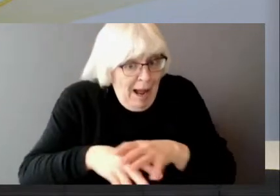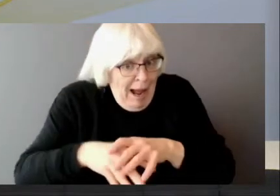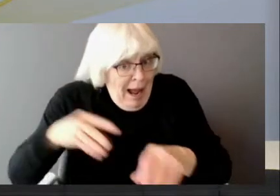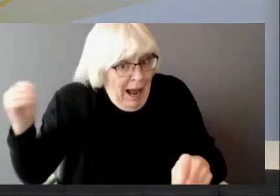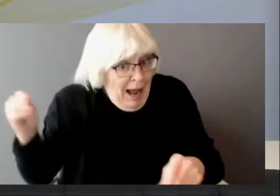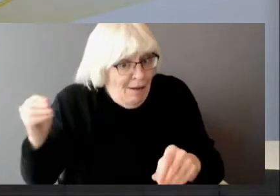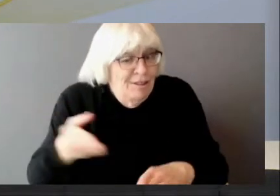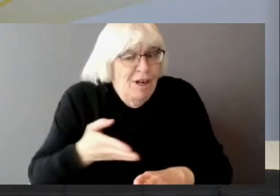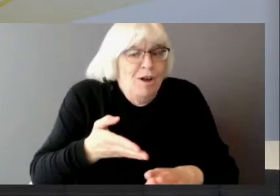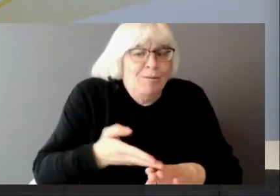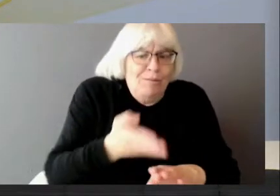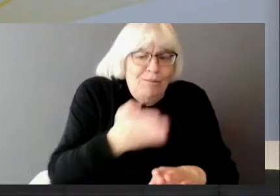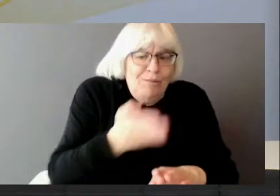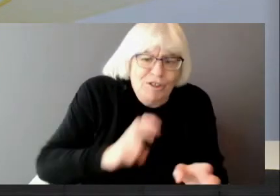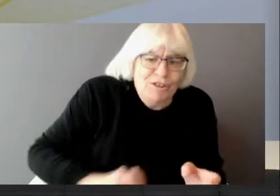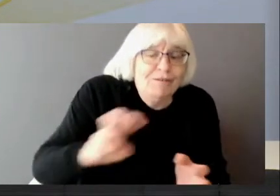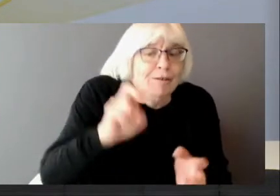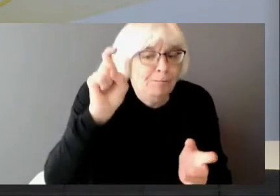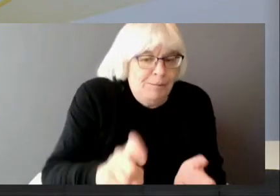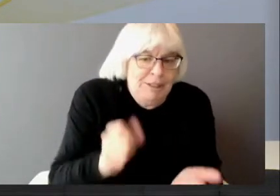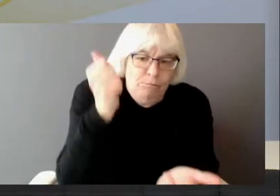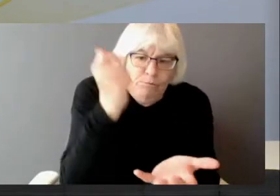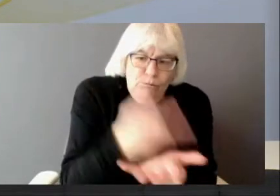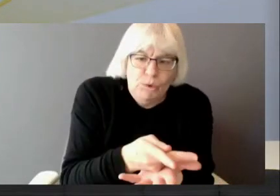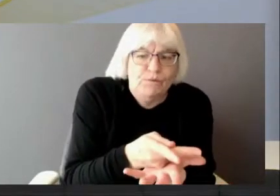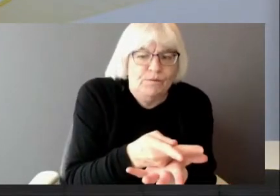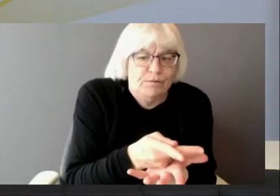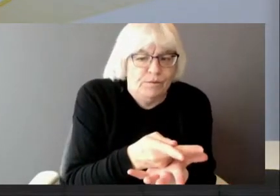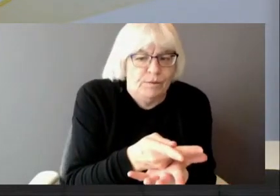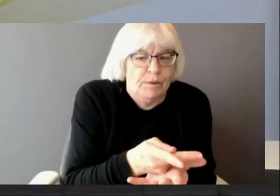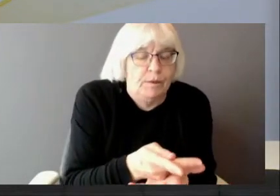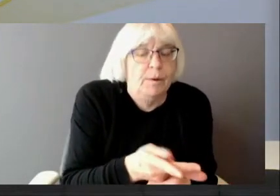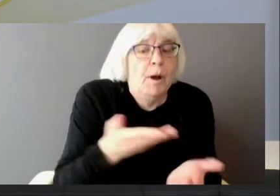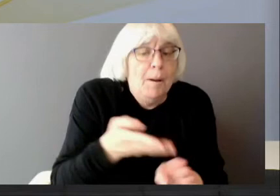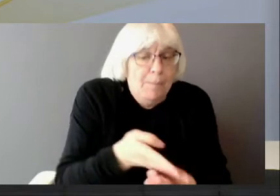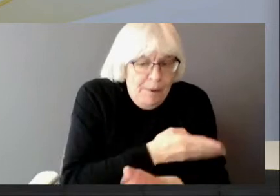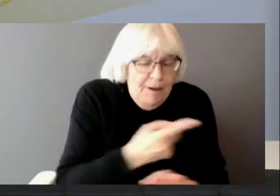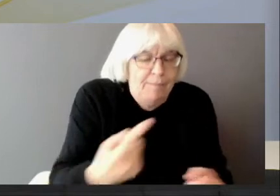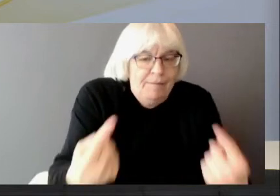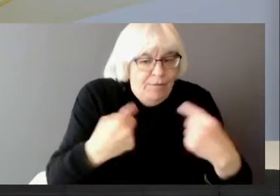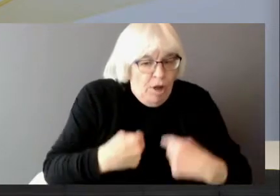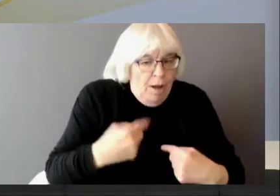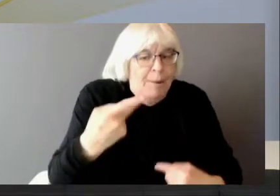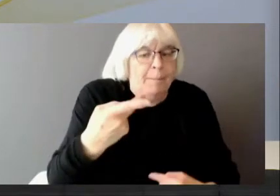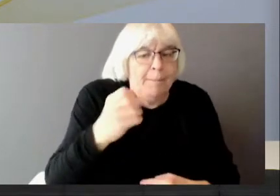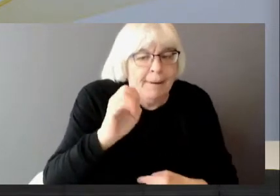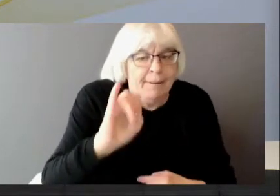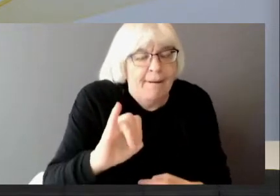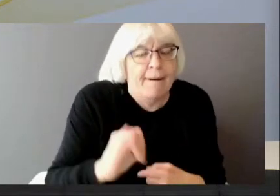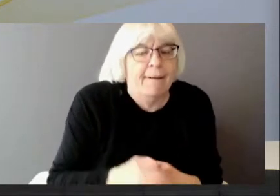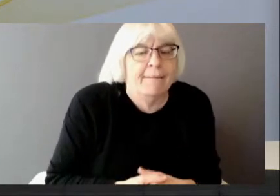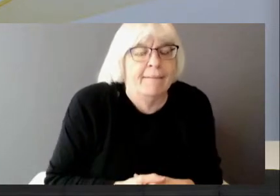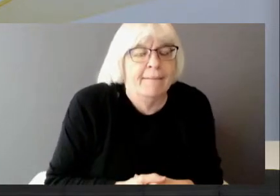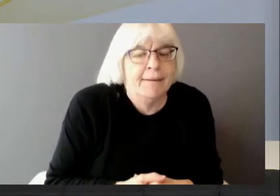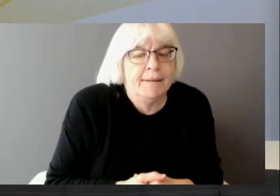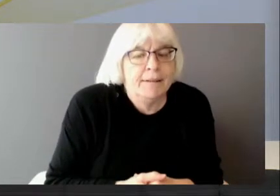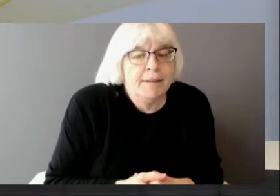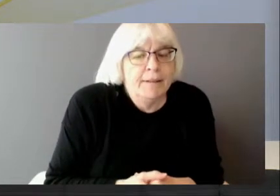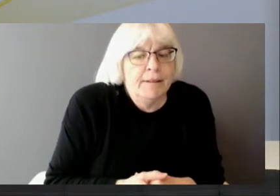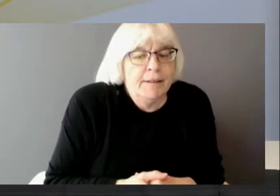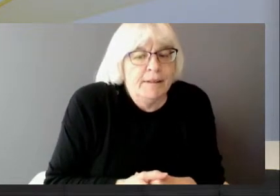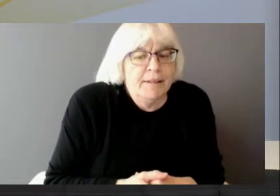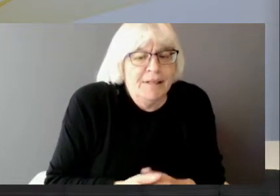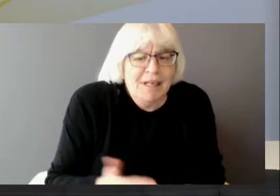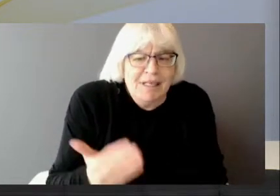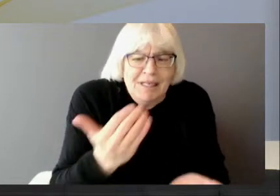PEI. We've also had some recent questions about masks. Some countries are advising